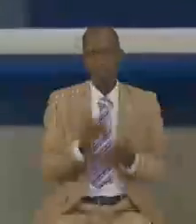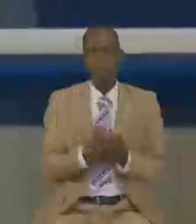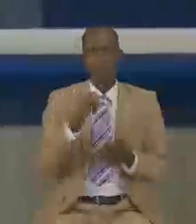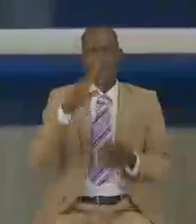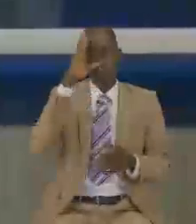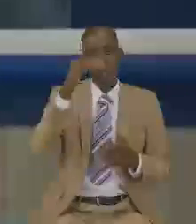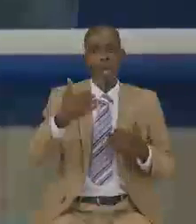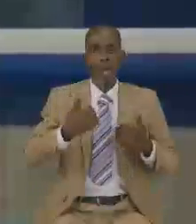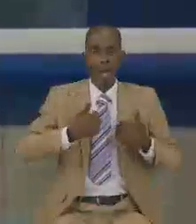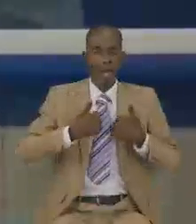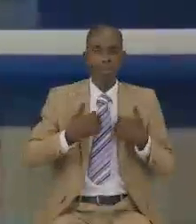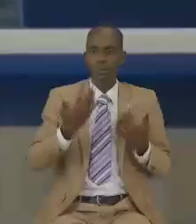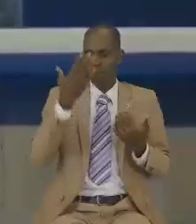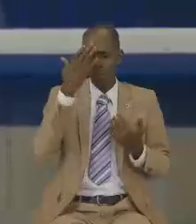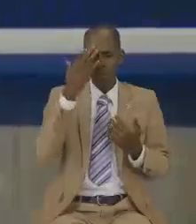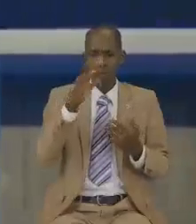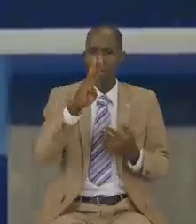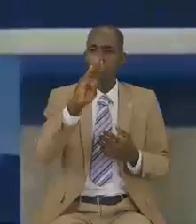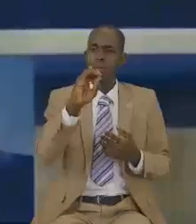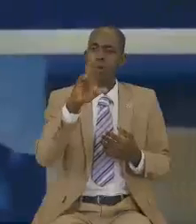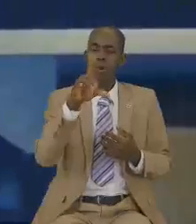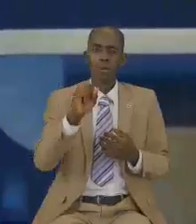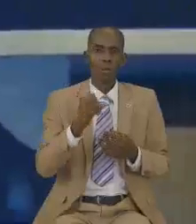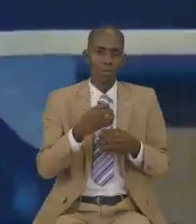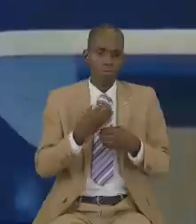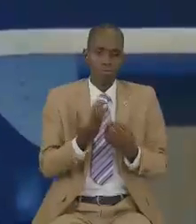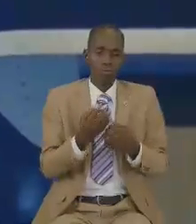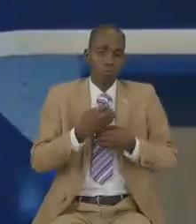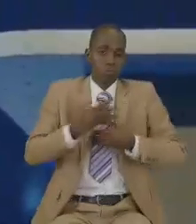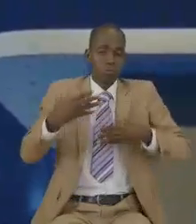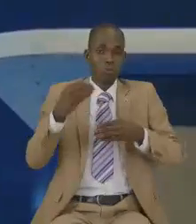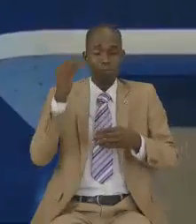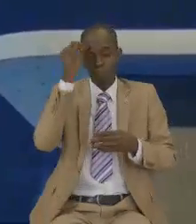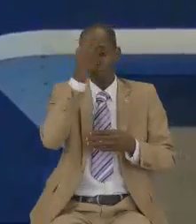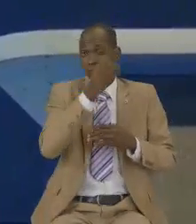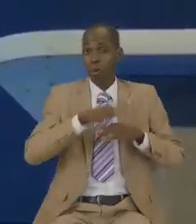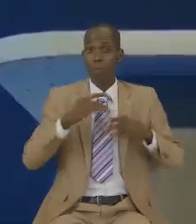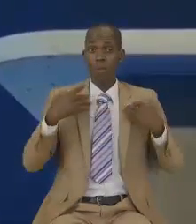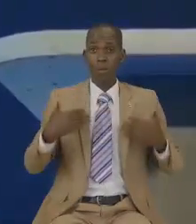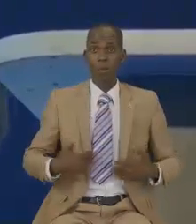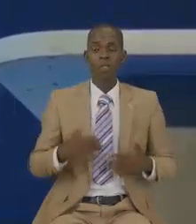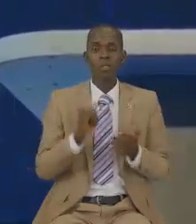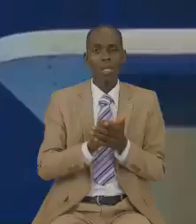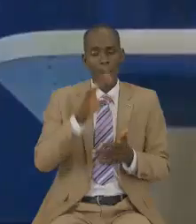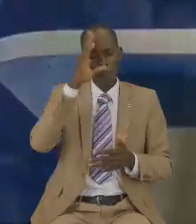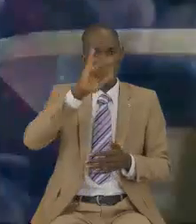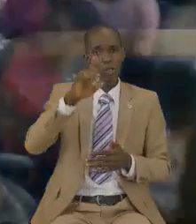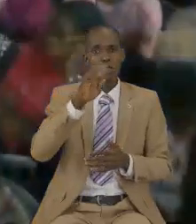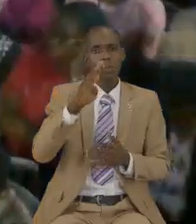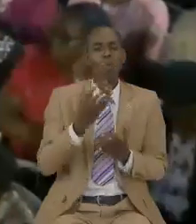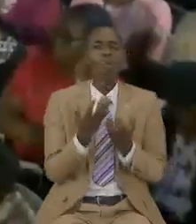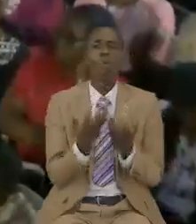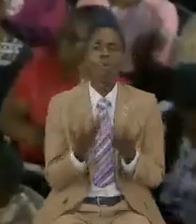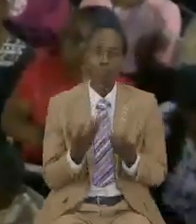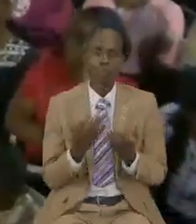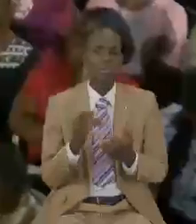boils all over. The man came to the point he wished he had died. And God saw